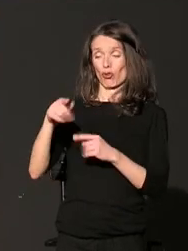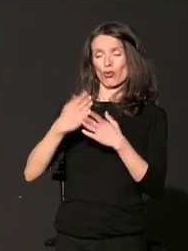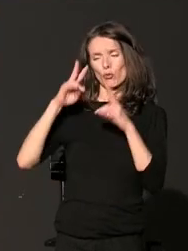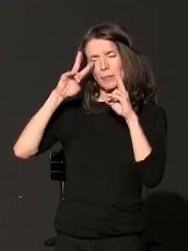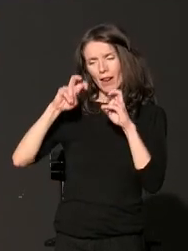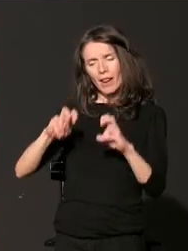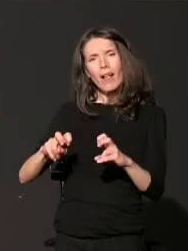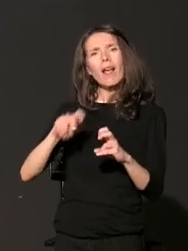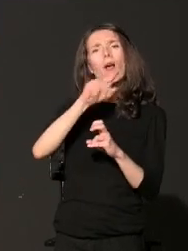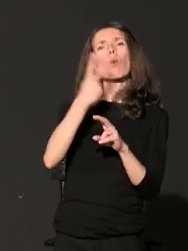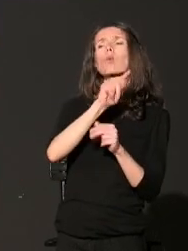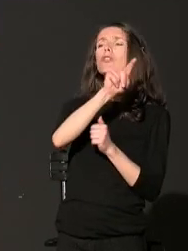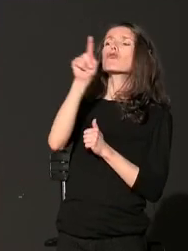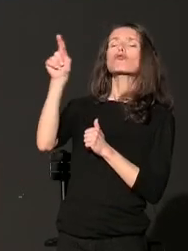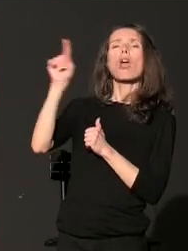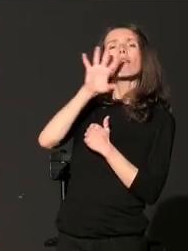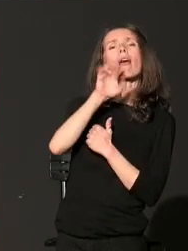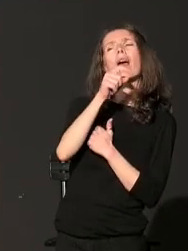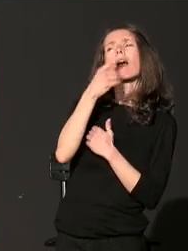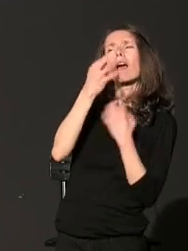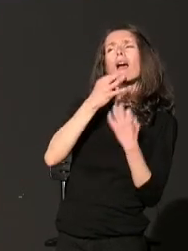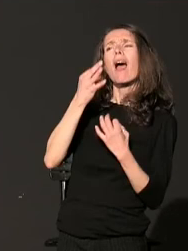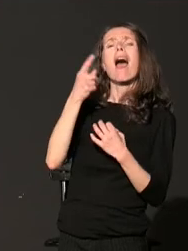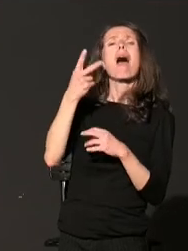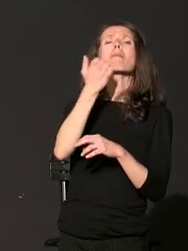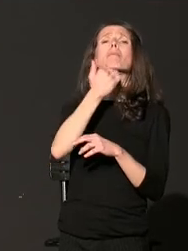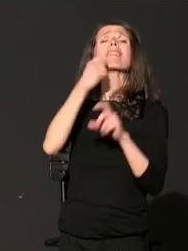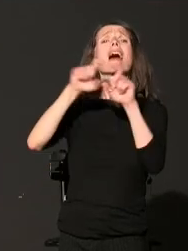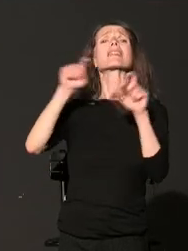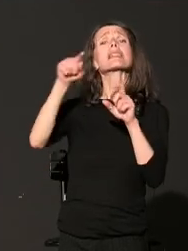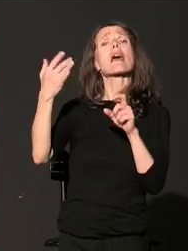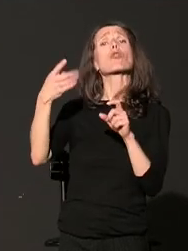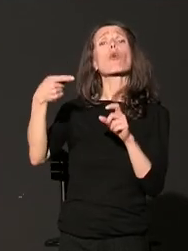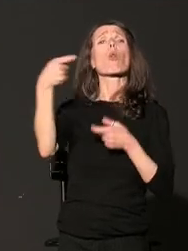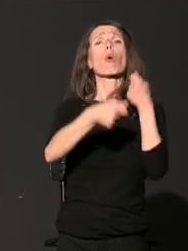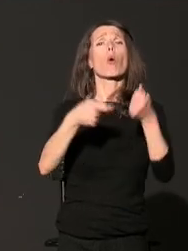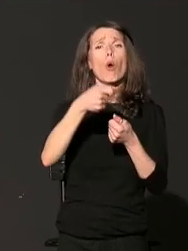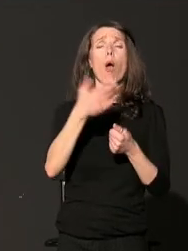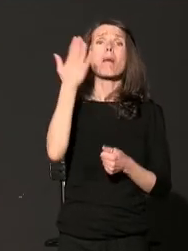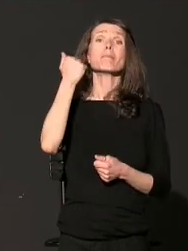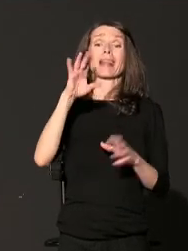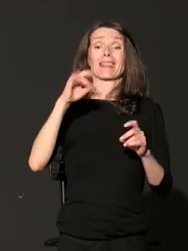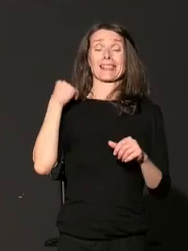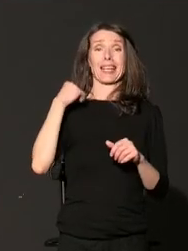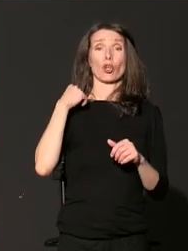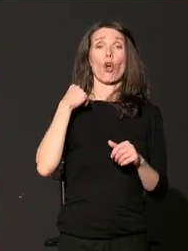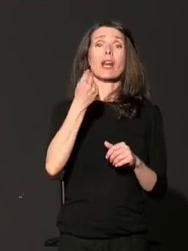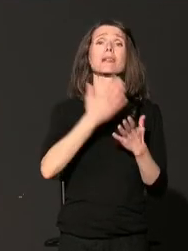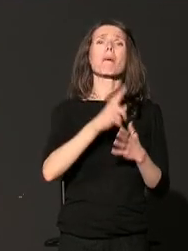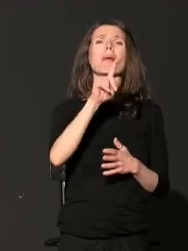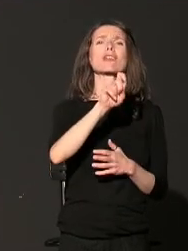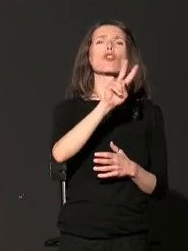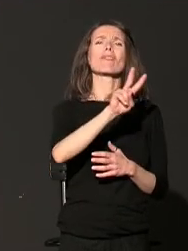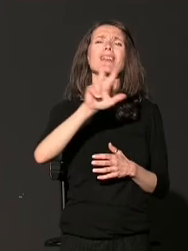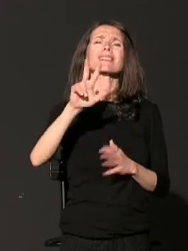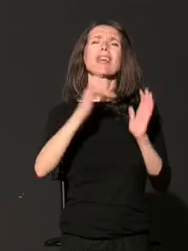individual donations. Ten years ago, Serbia was in 123rd place in the world and now have moved up to 48th